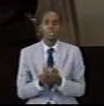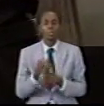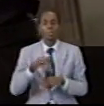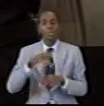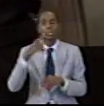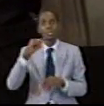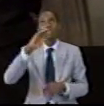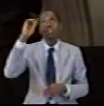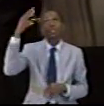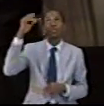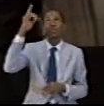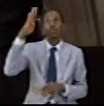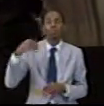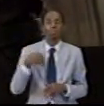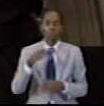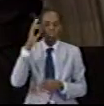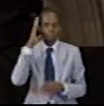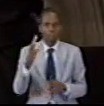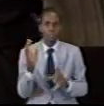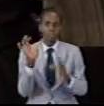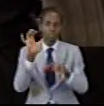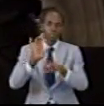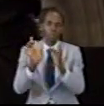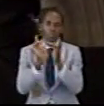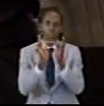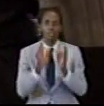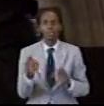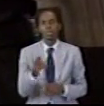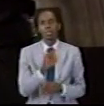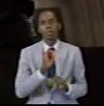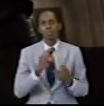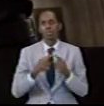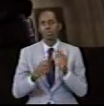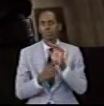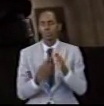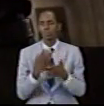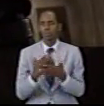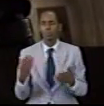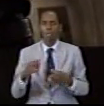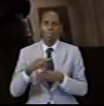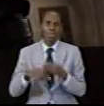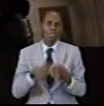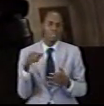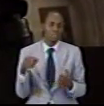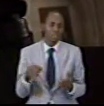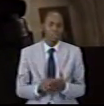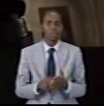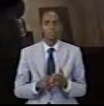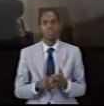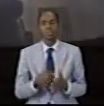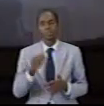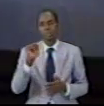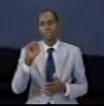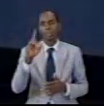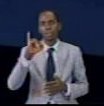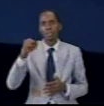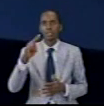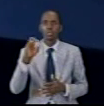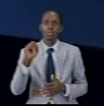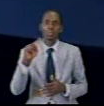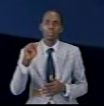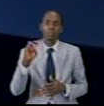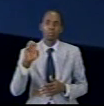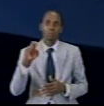of God, we're going to reach out to them. I want to show you something about this adjustment. 2 Kings